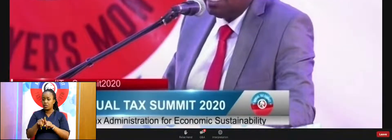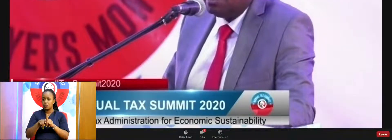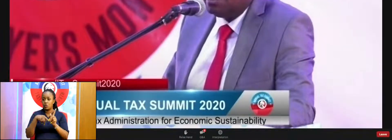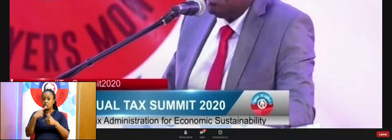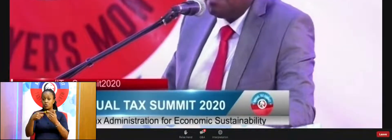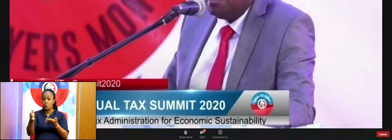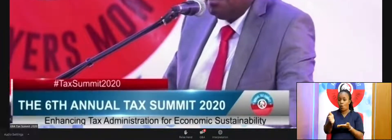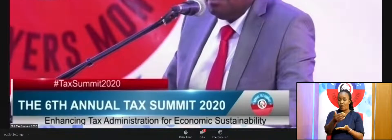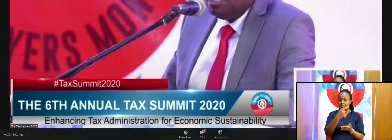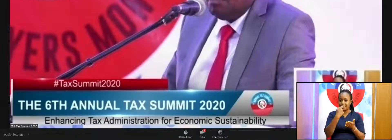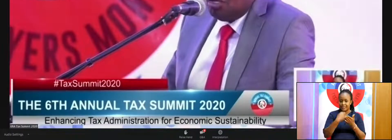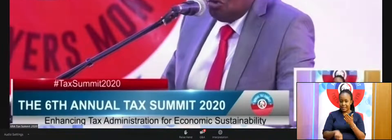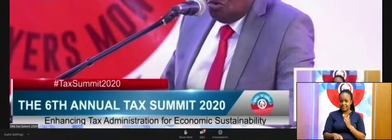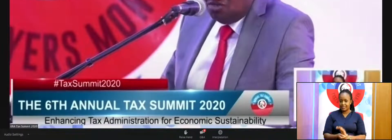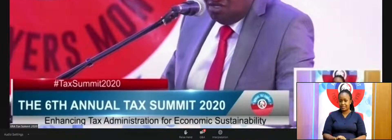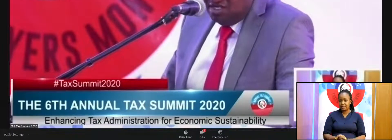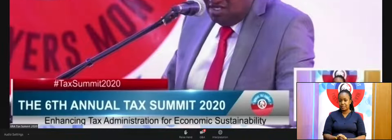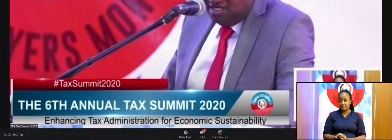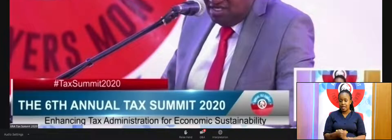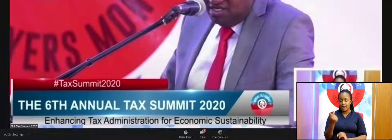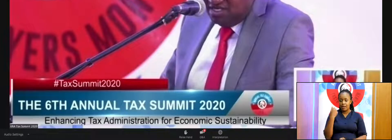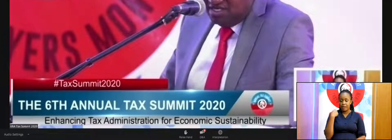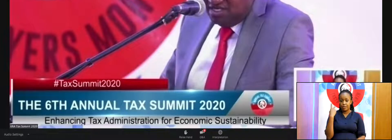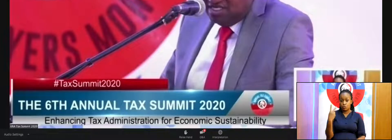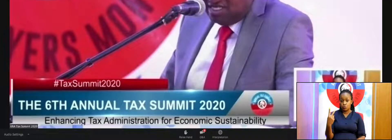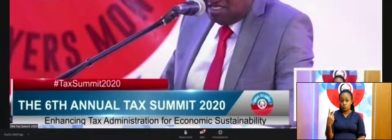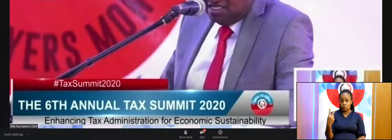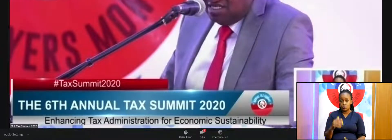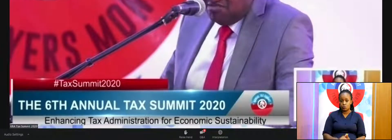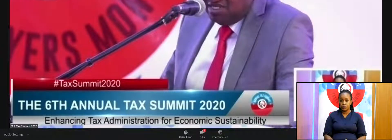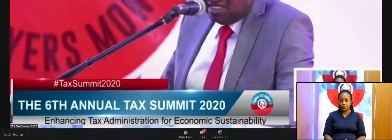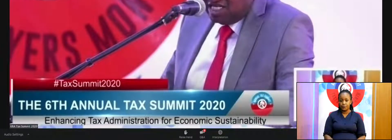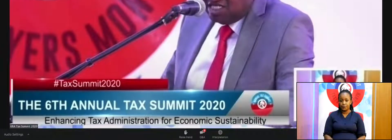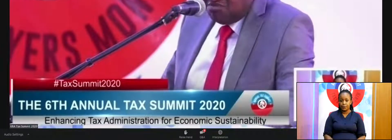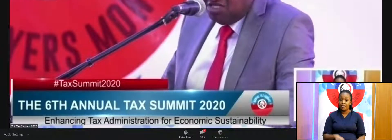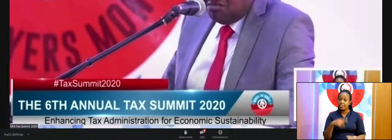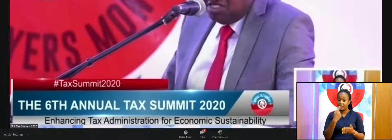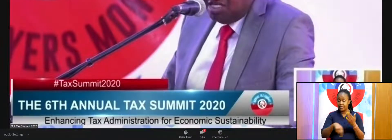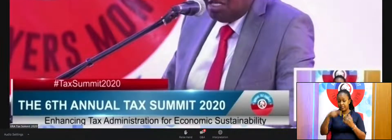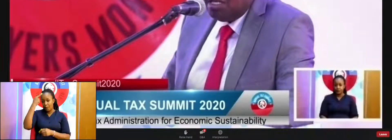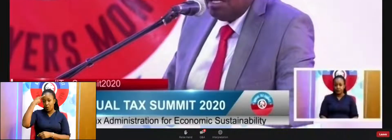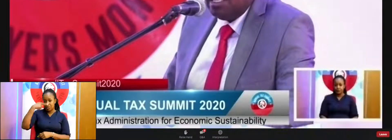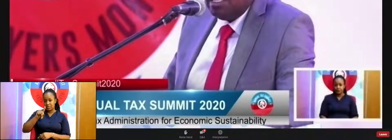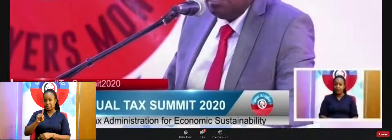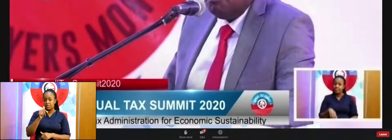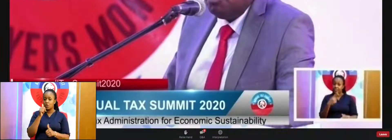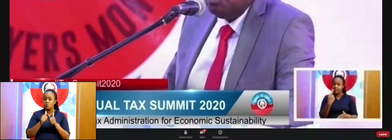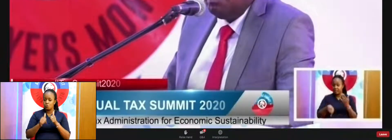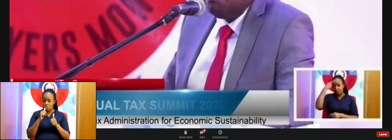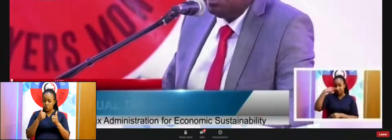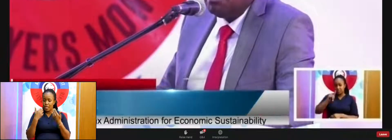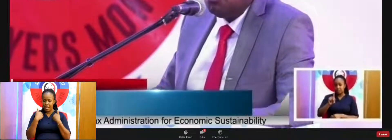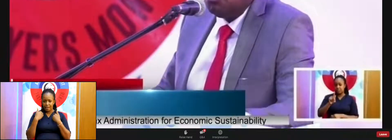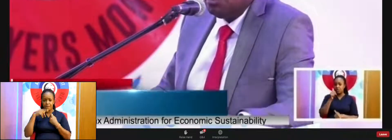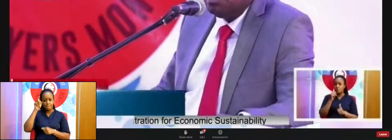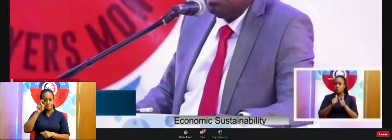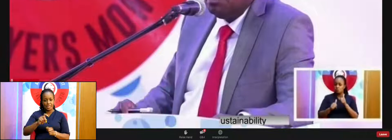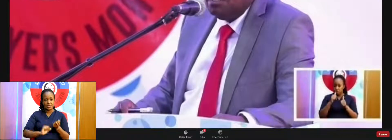taxes. Number two is that the tax policy measures that are put in place must